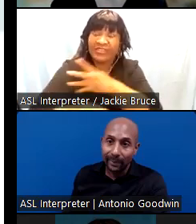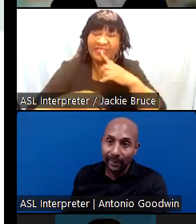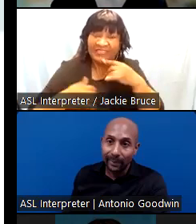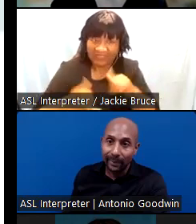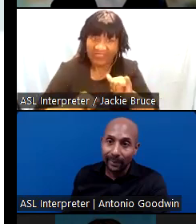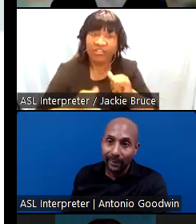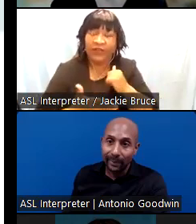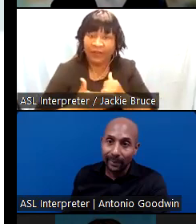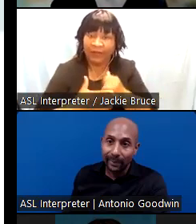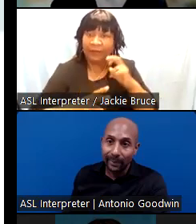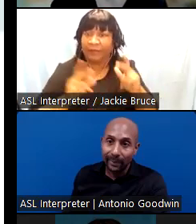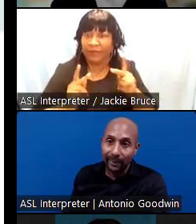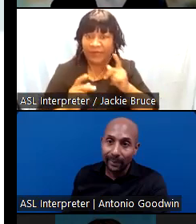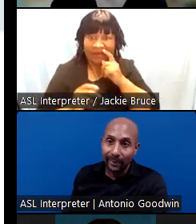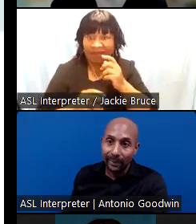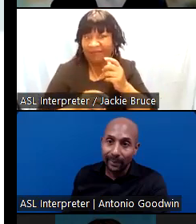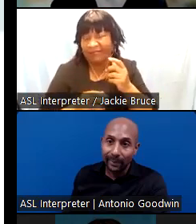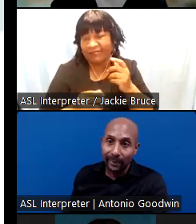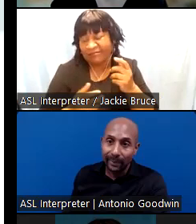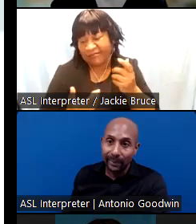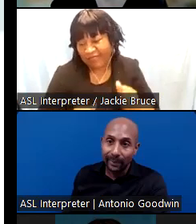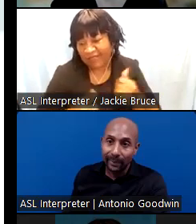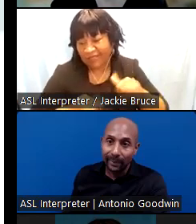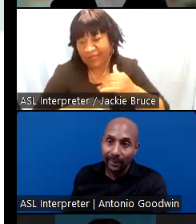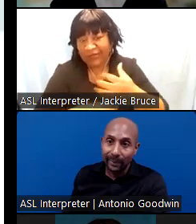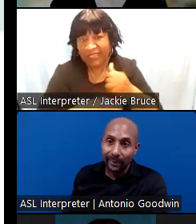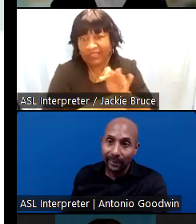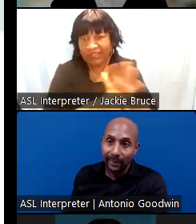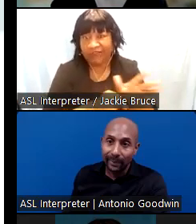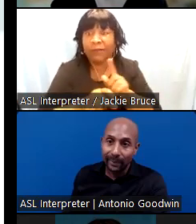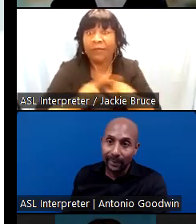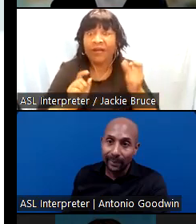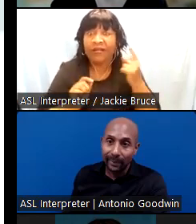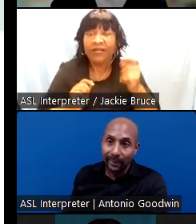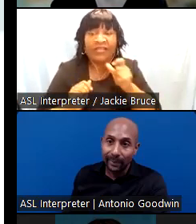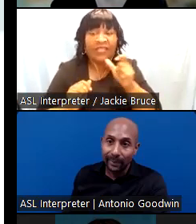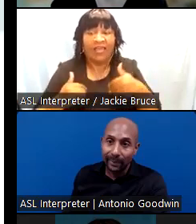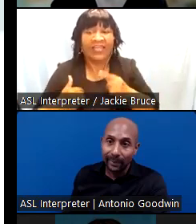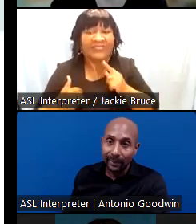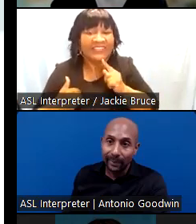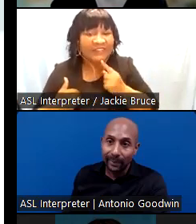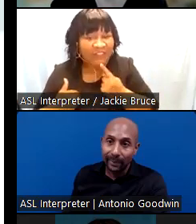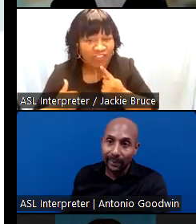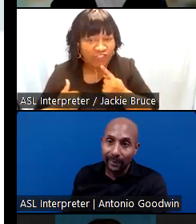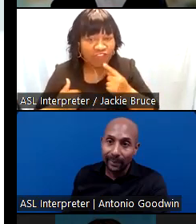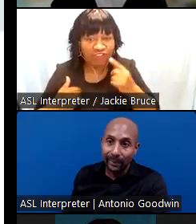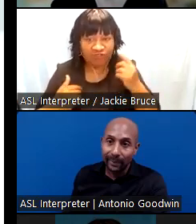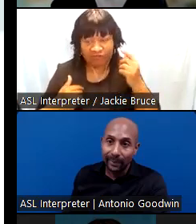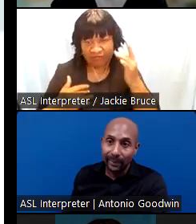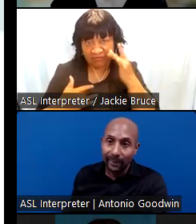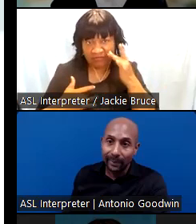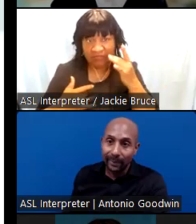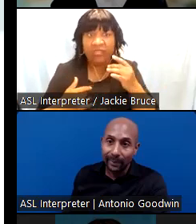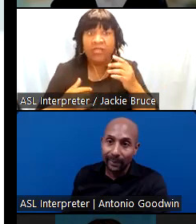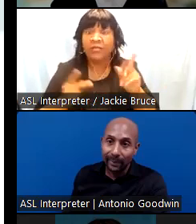they work better to prevent hospitalization, death, severe illness. So folks who are not fully vaccinated are 9 times